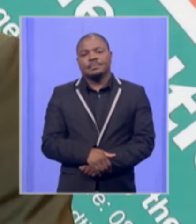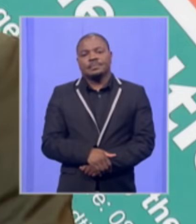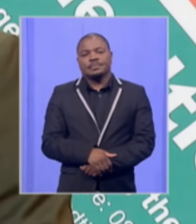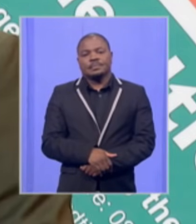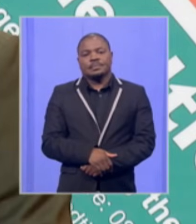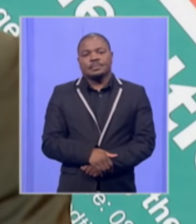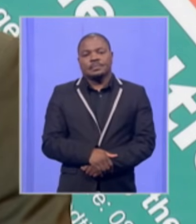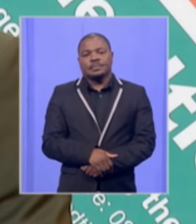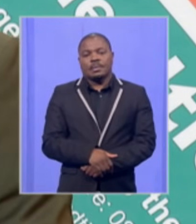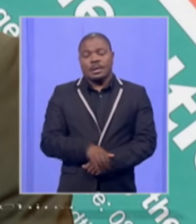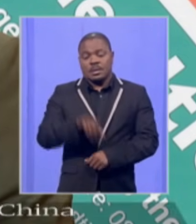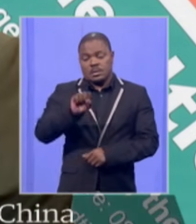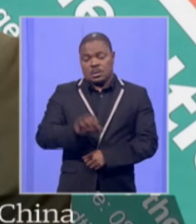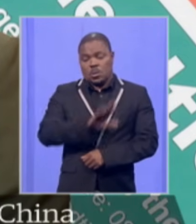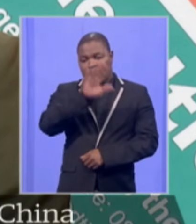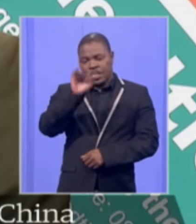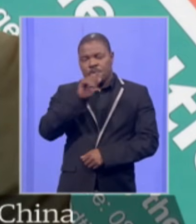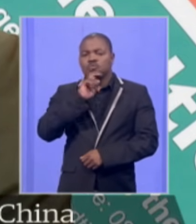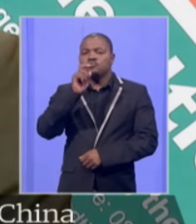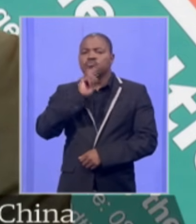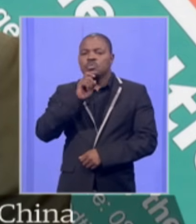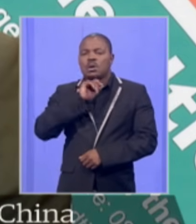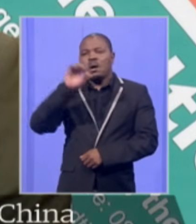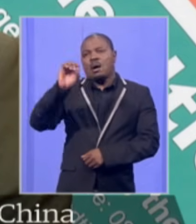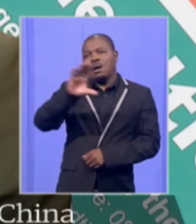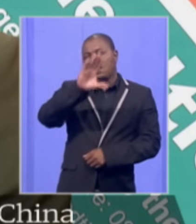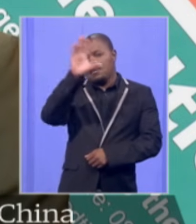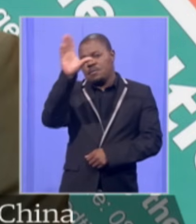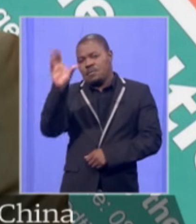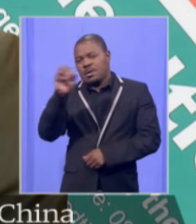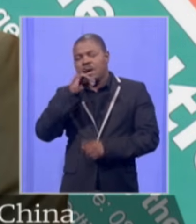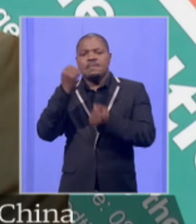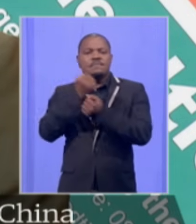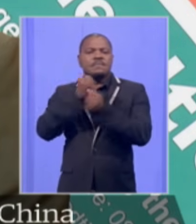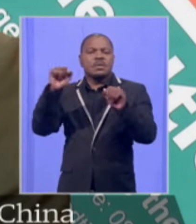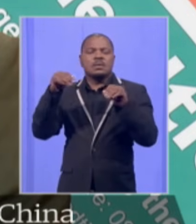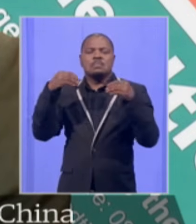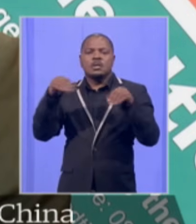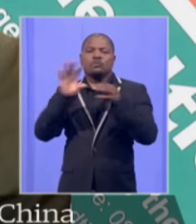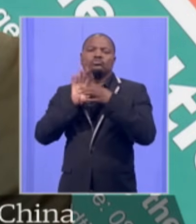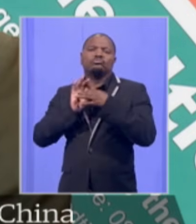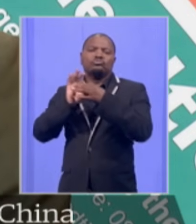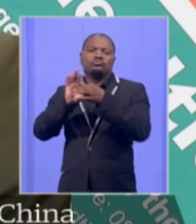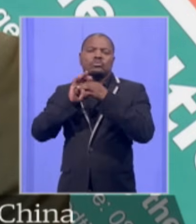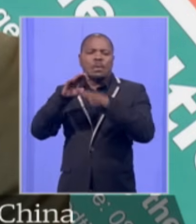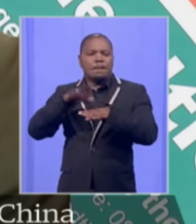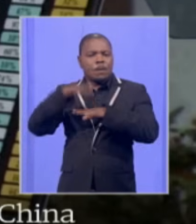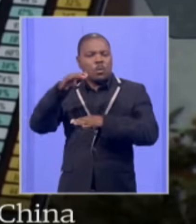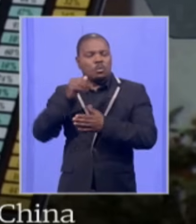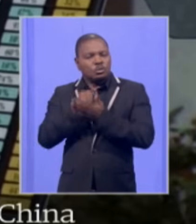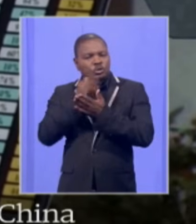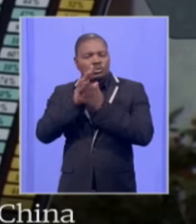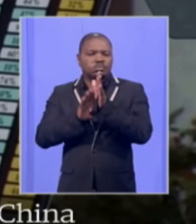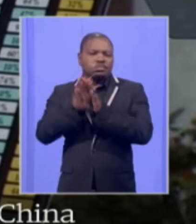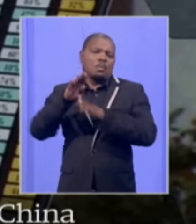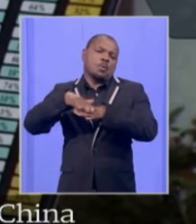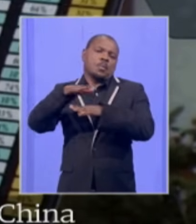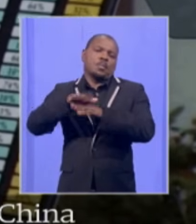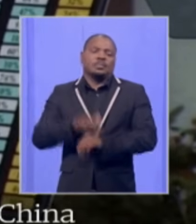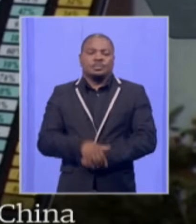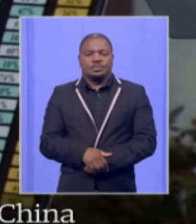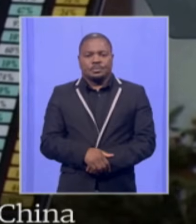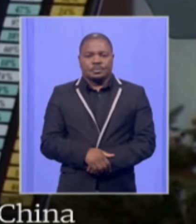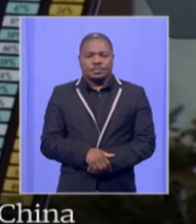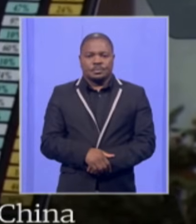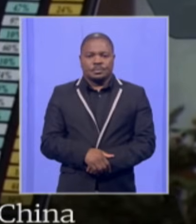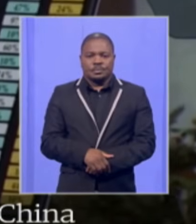South Africa will leverage the Africa Continental Free Trade Area to bolster intra-Africa trade. In addition, we have a lot of